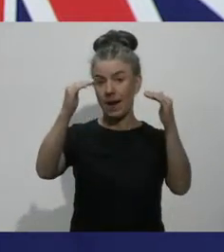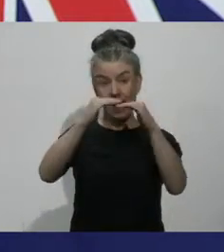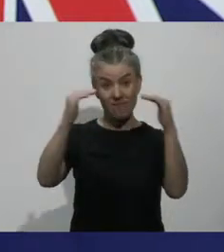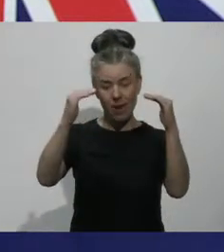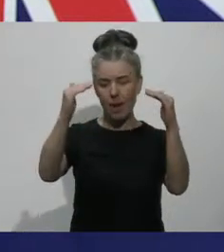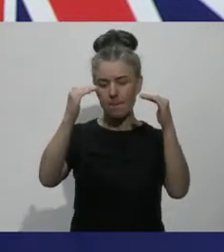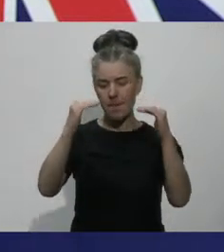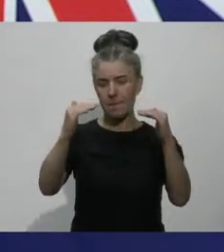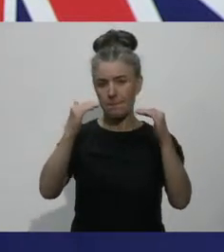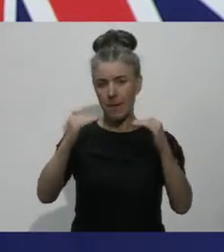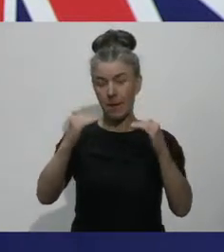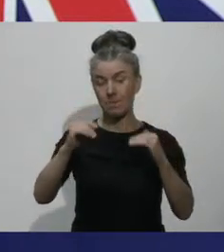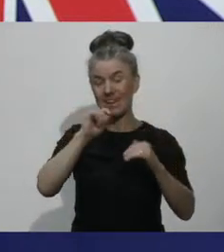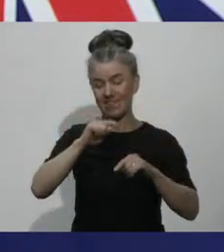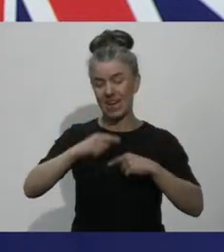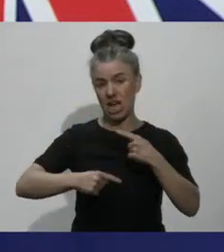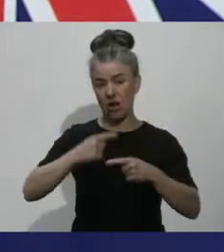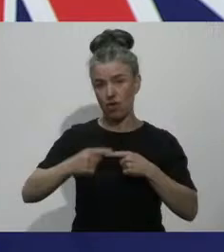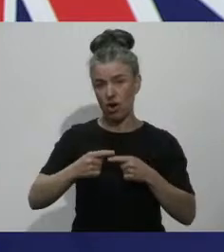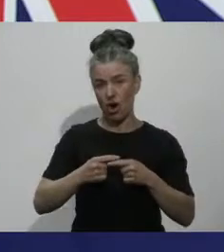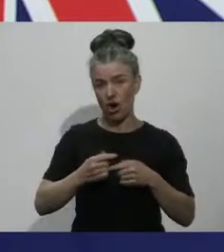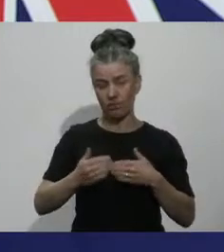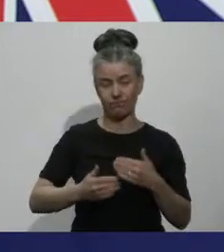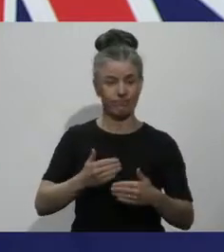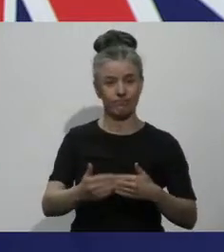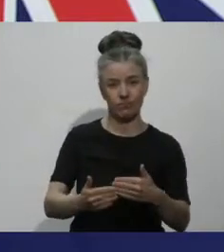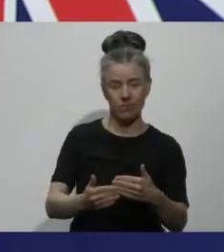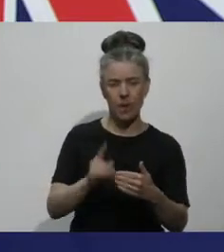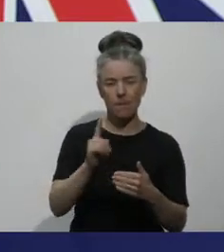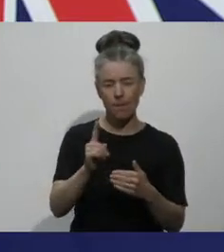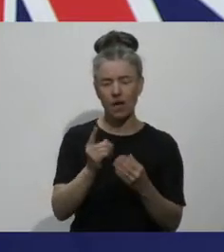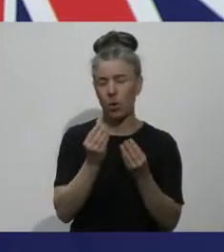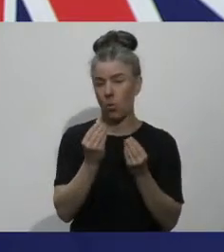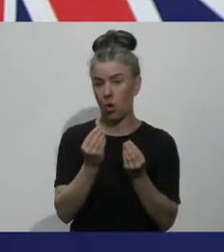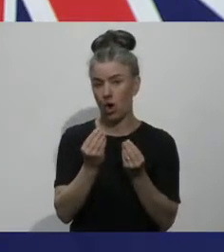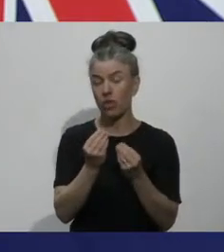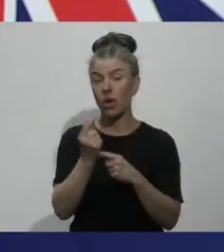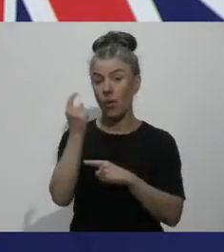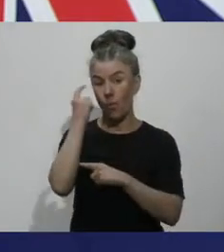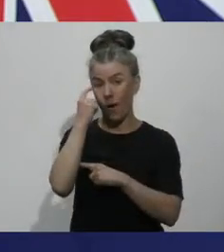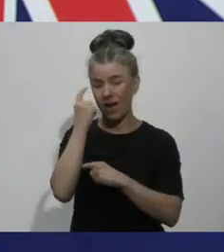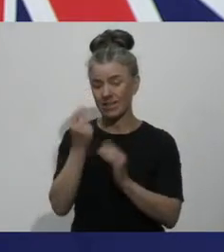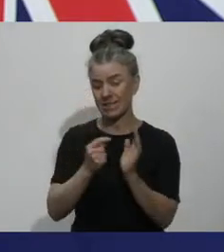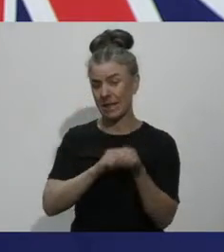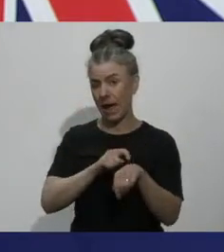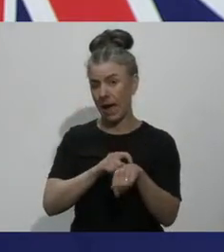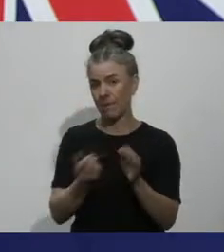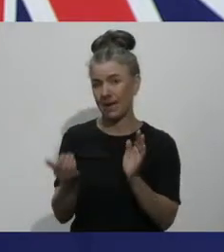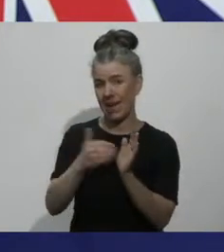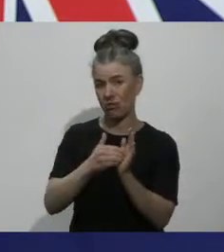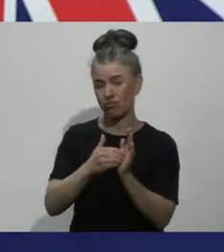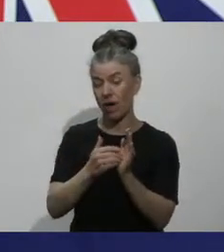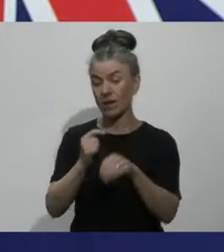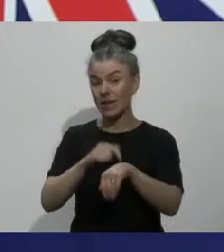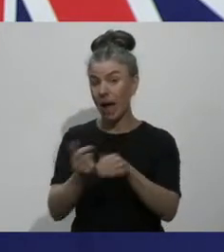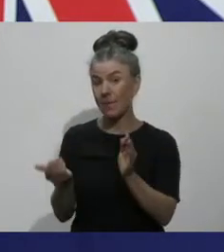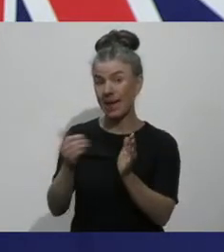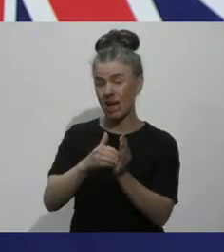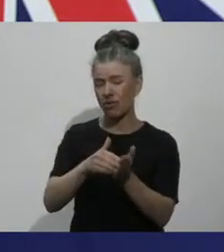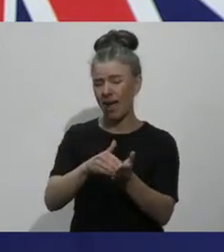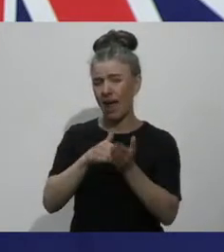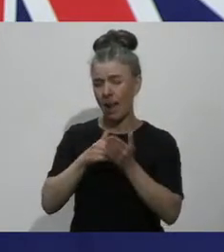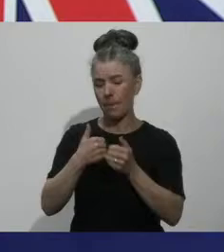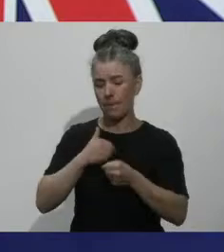on this track. But it is wise to take a bit of extra time. That bit of extra time is our best way of getting